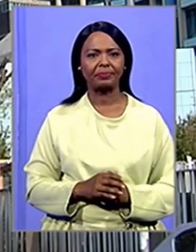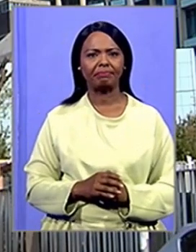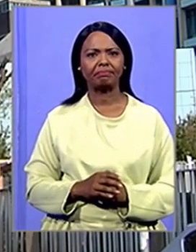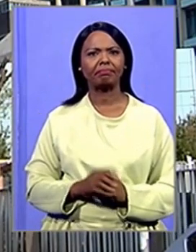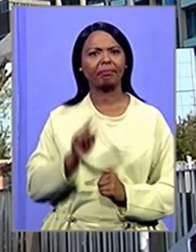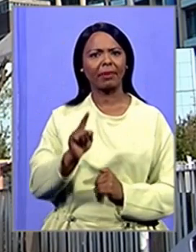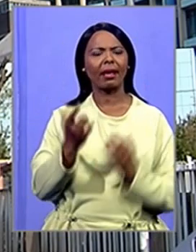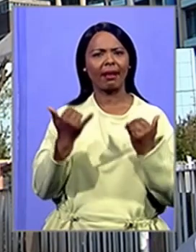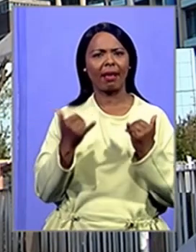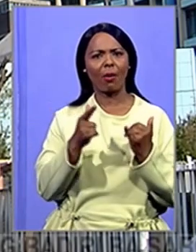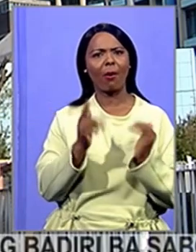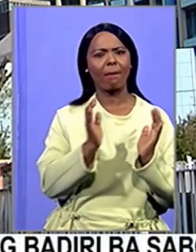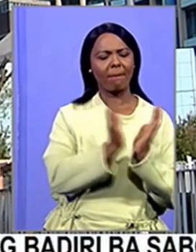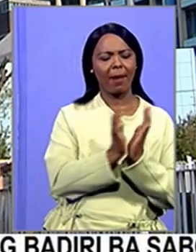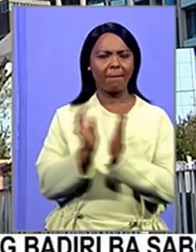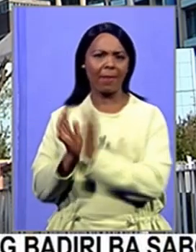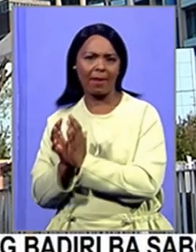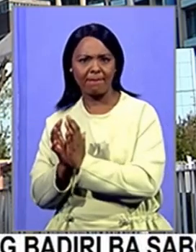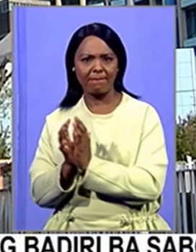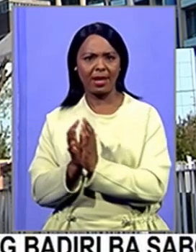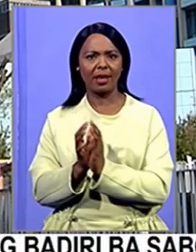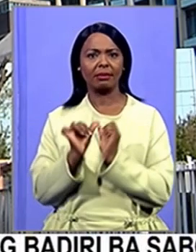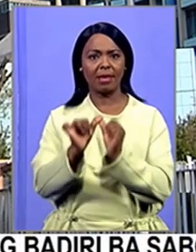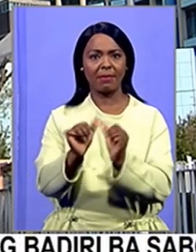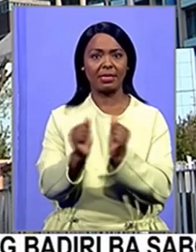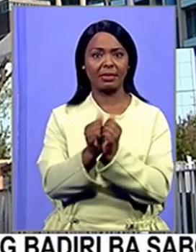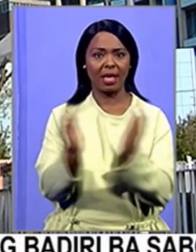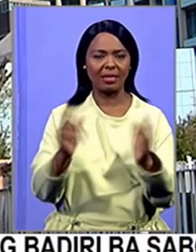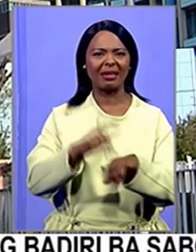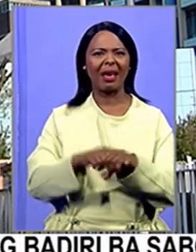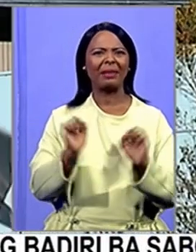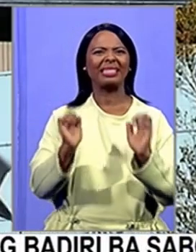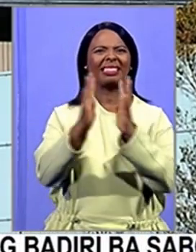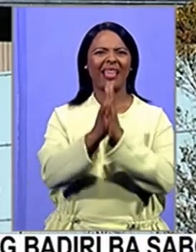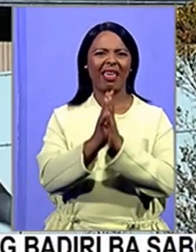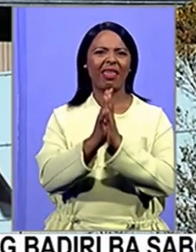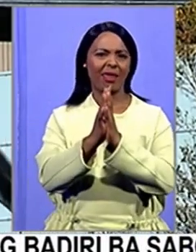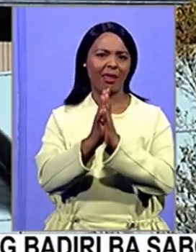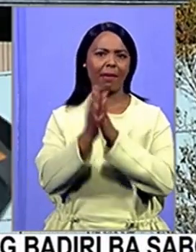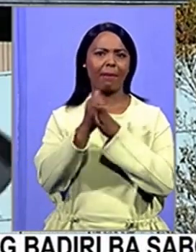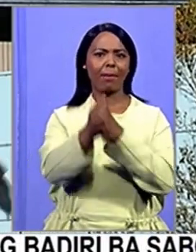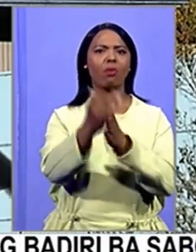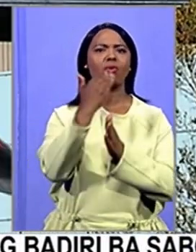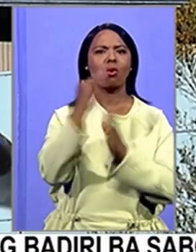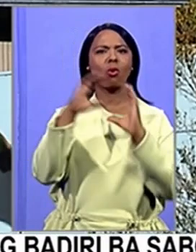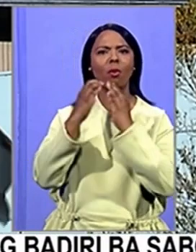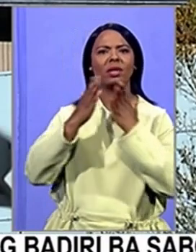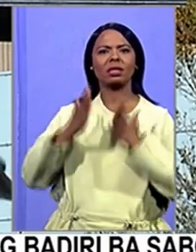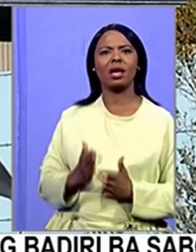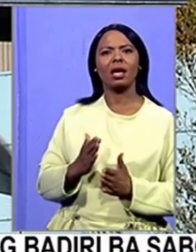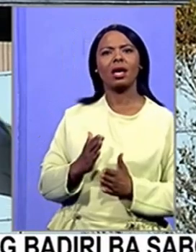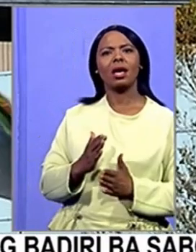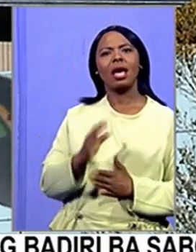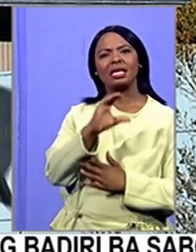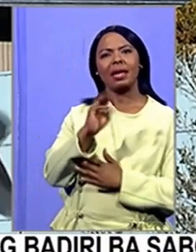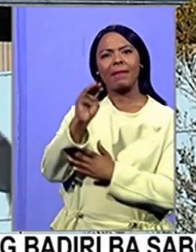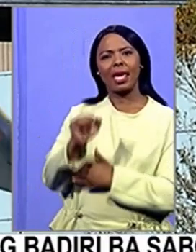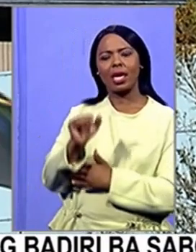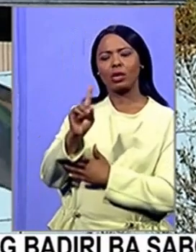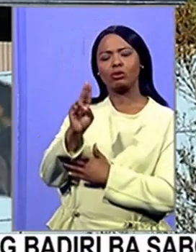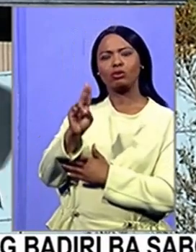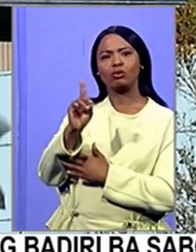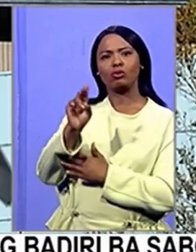Kopano gareng ga mekgatlho e simolotse ka ura ya 10 mosong wa gompieno e teletswe pele ke mokomišenara wa CCMA Madubanya.